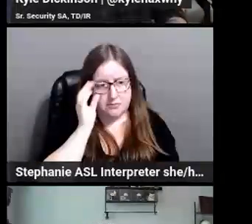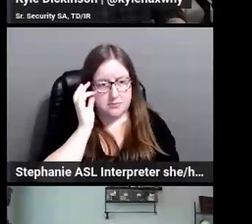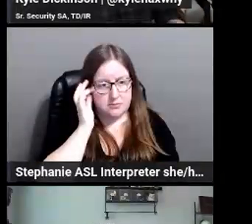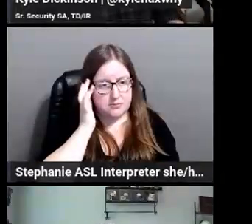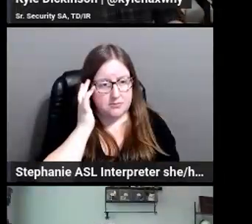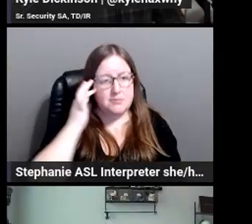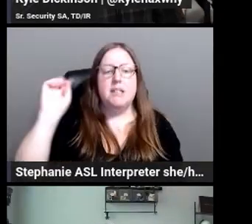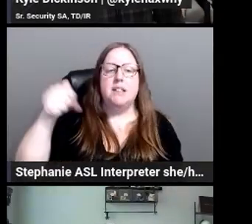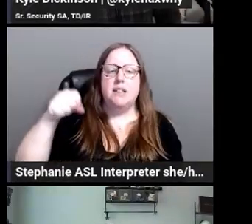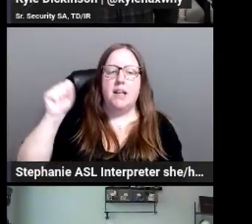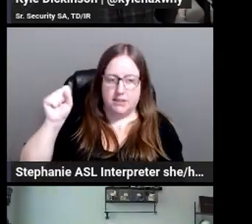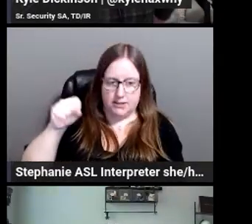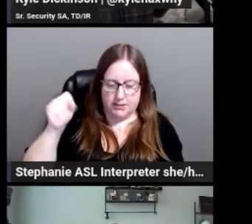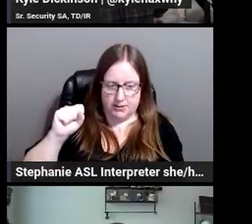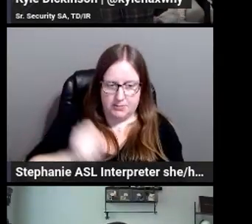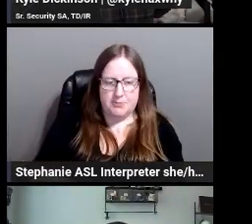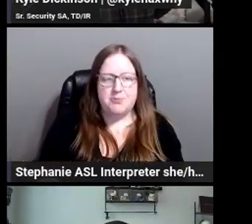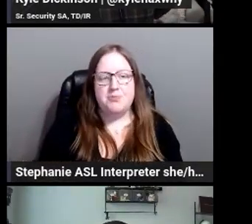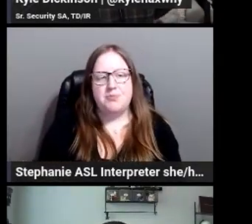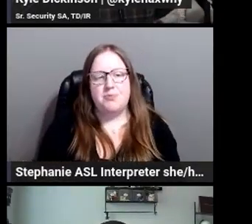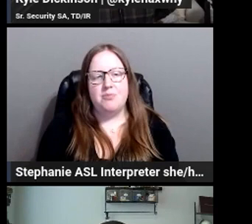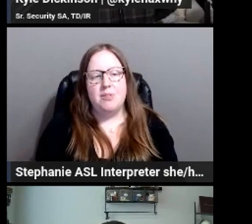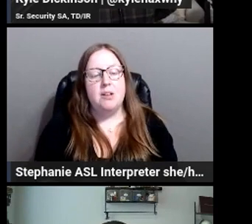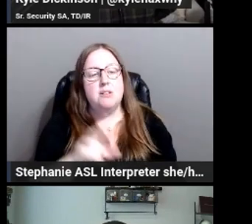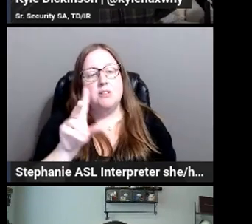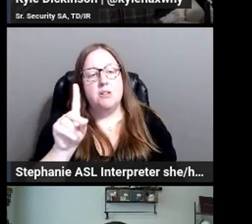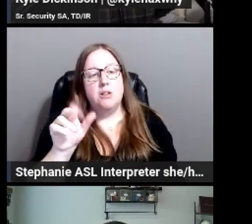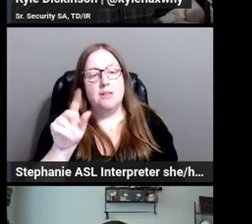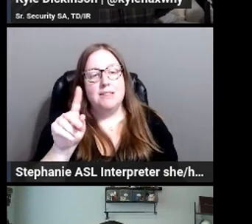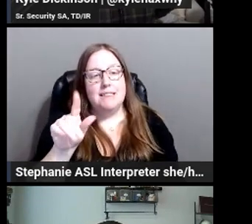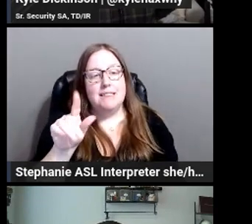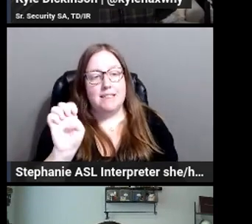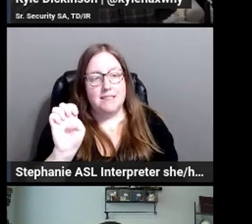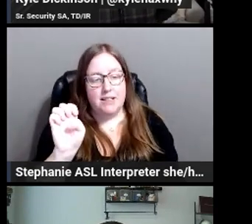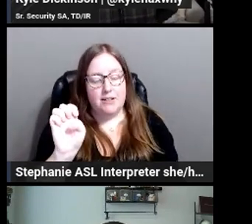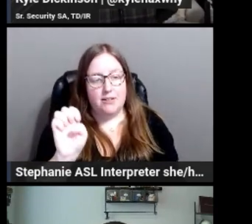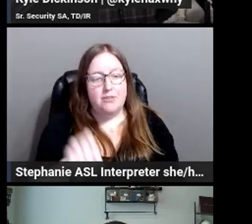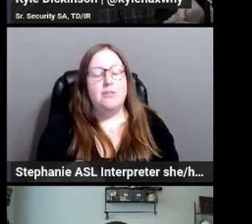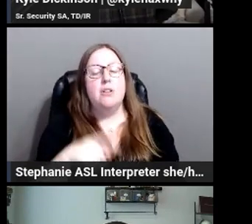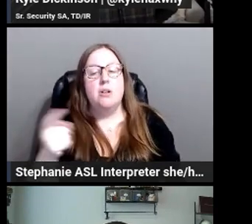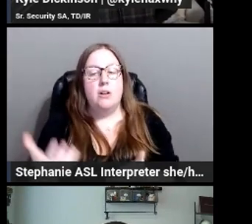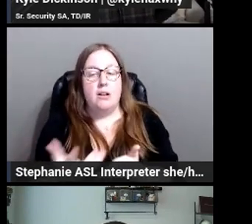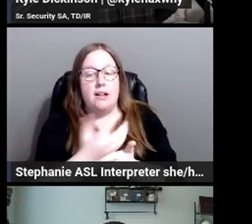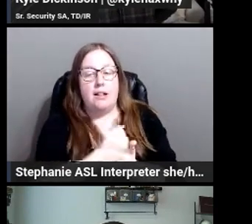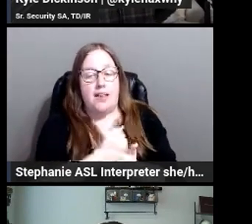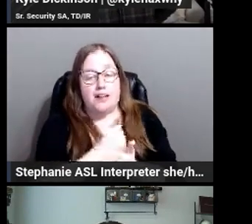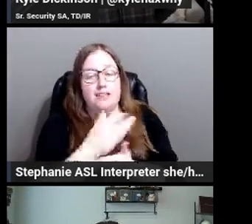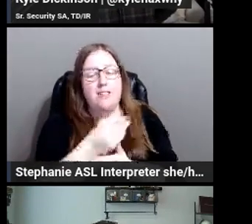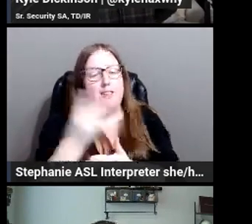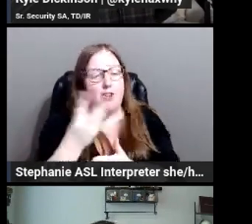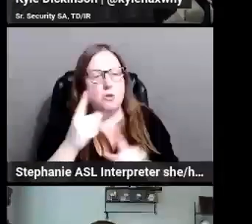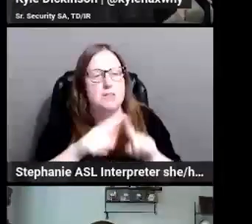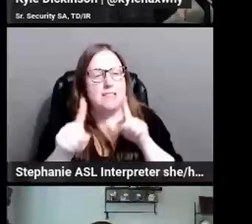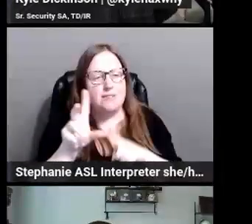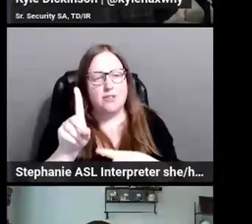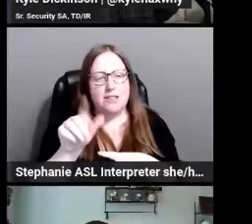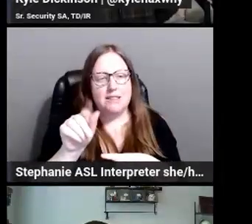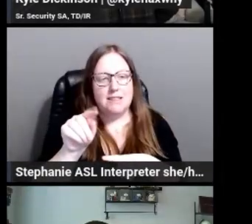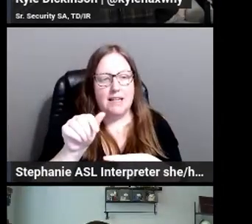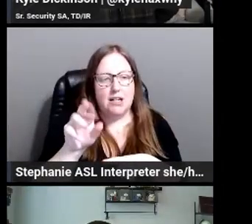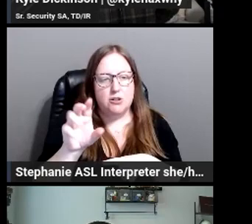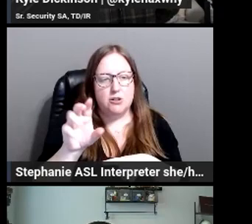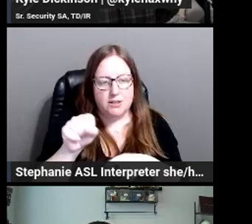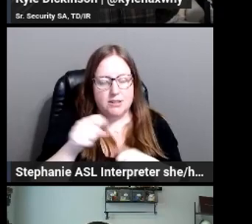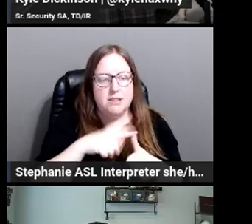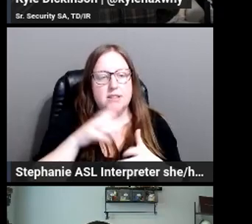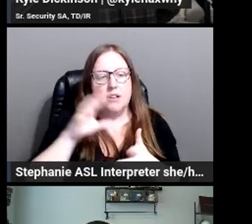Yeah, absolutely. So detective essentially, like Rich said, collects a few different data sources, those CloudTrail logs,